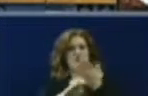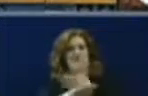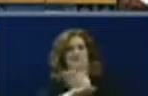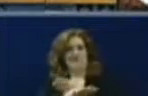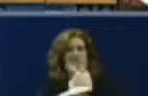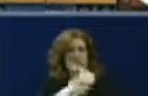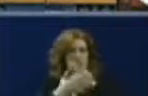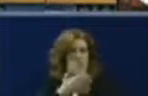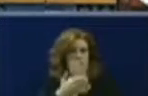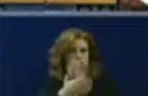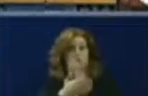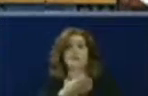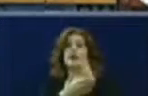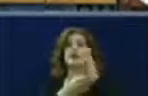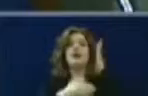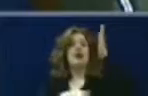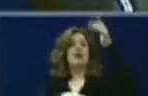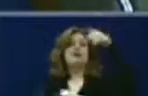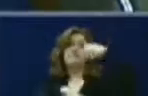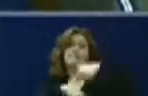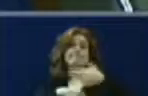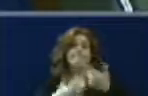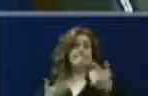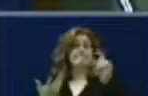schools. And at some point, we need